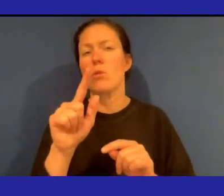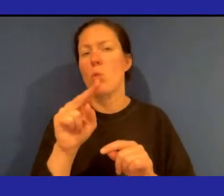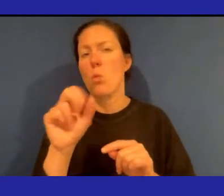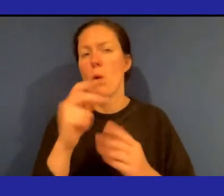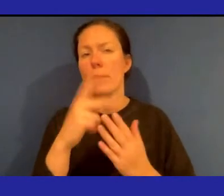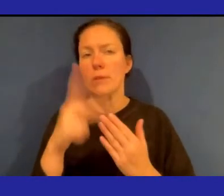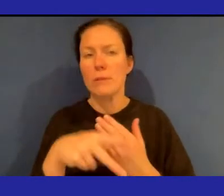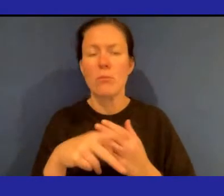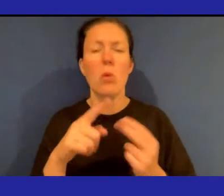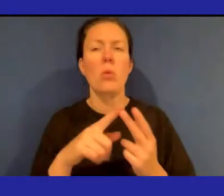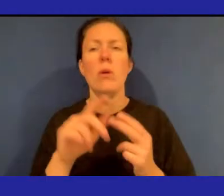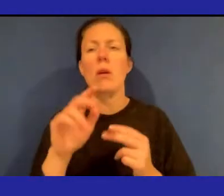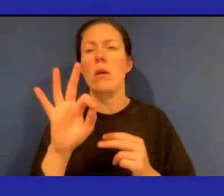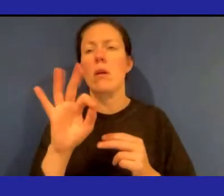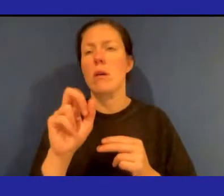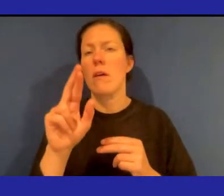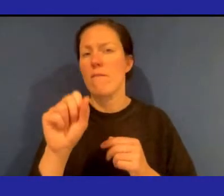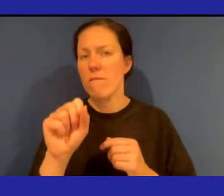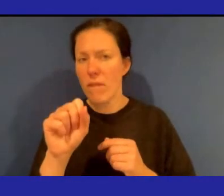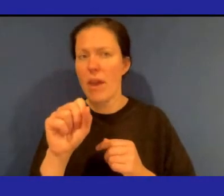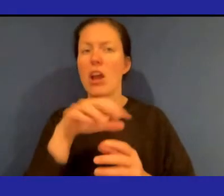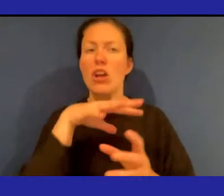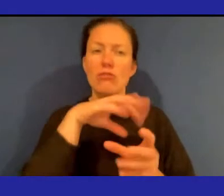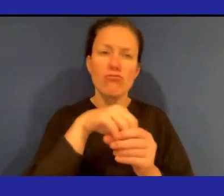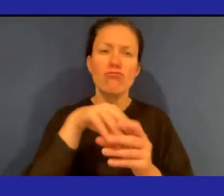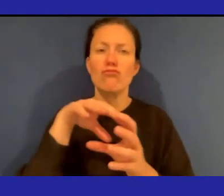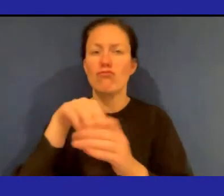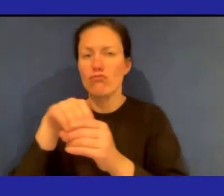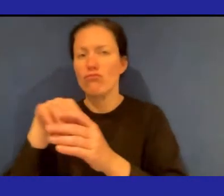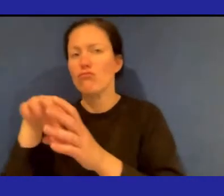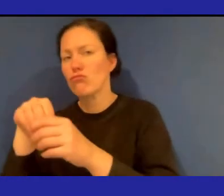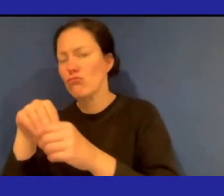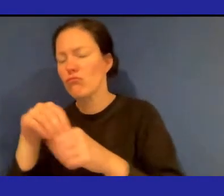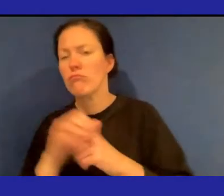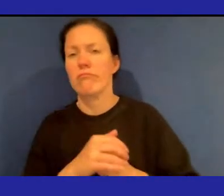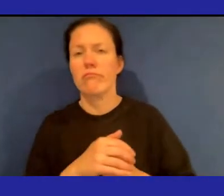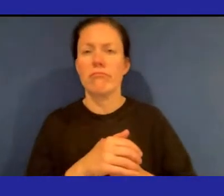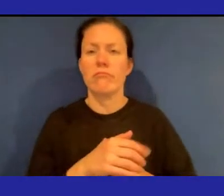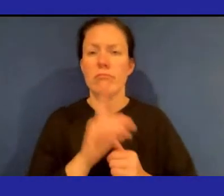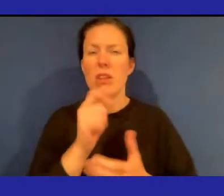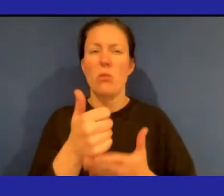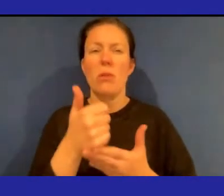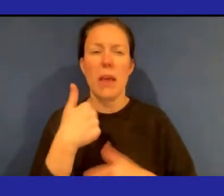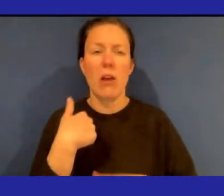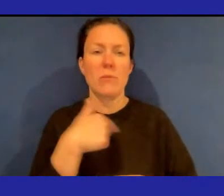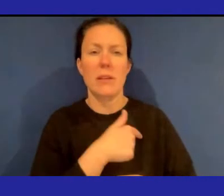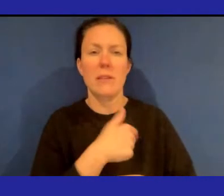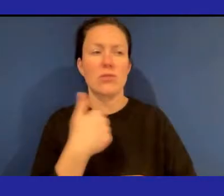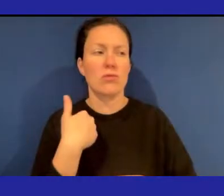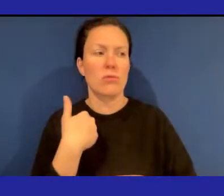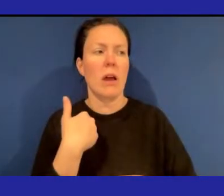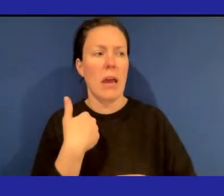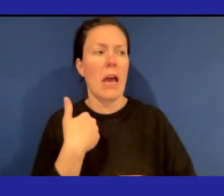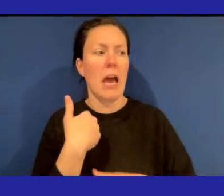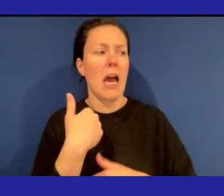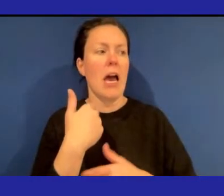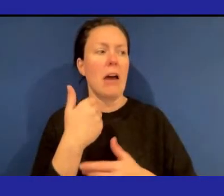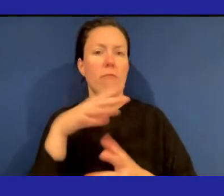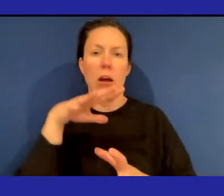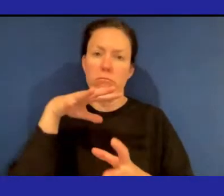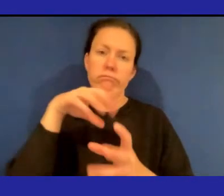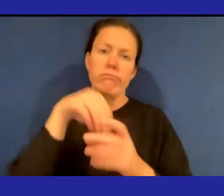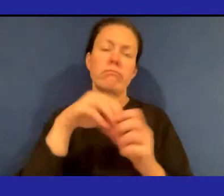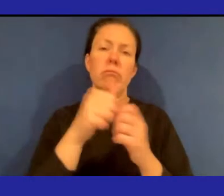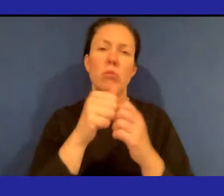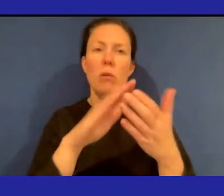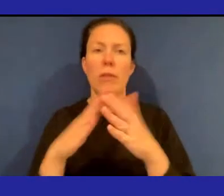it really, I'll say, helps us to have a presence in the community. Right now, we're literally just